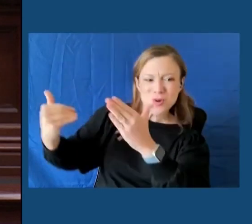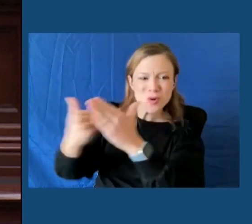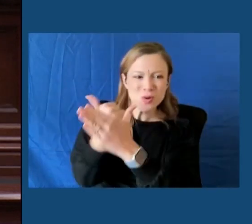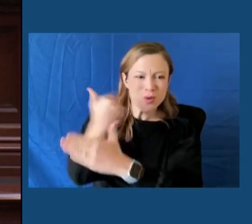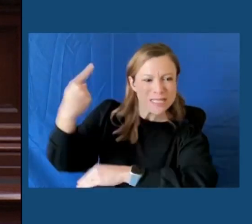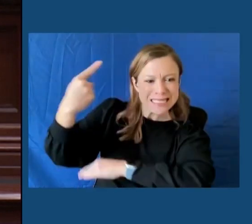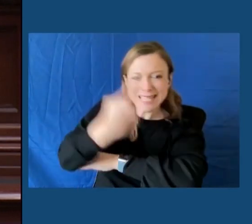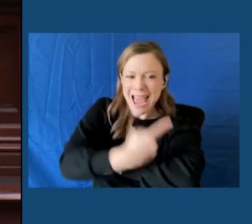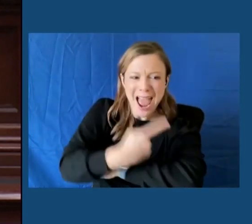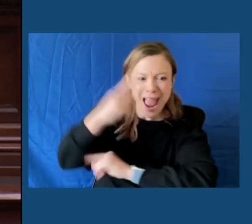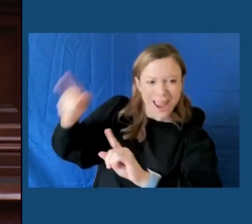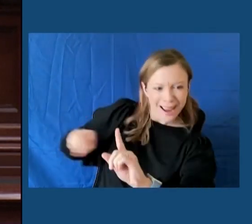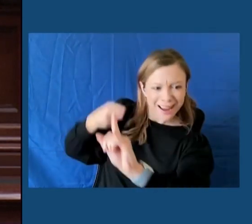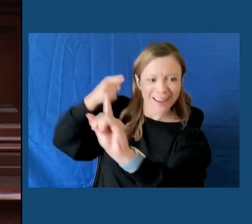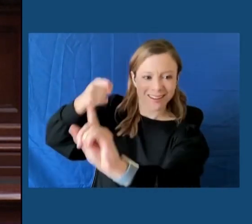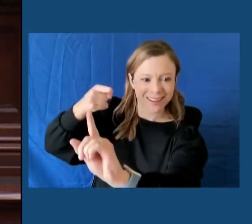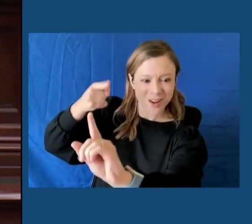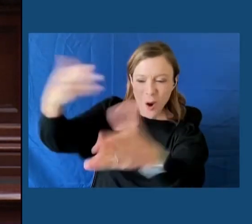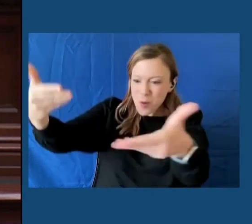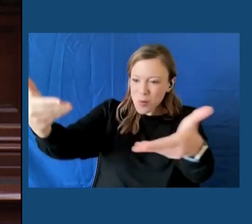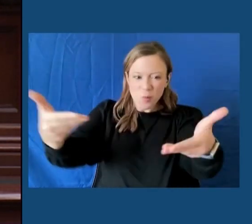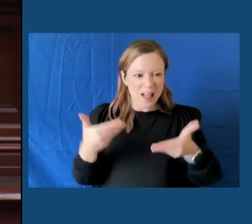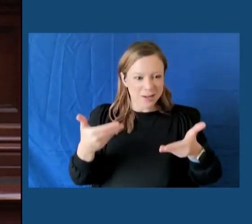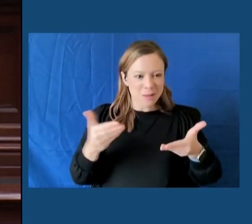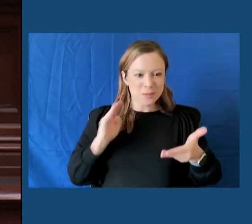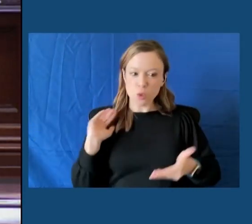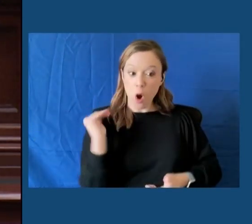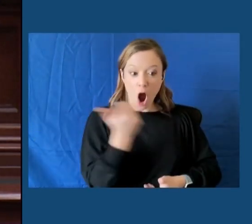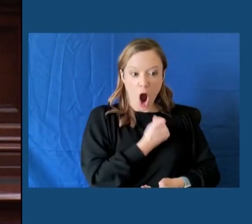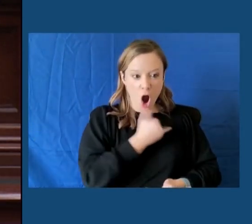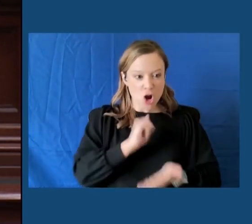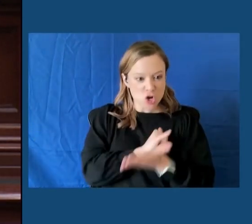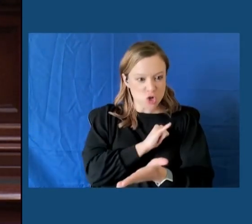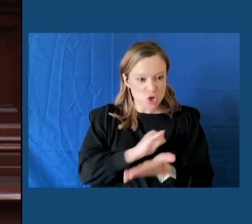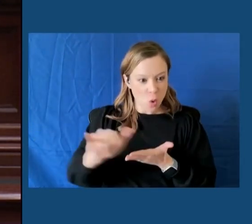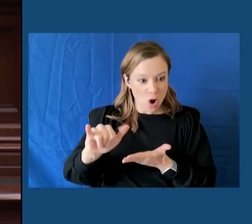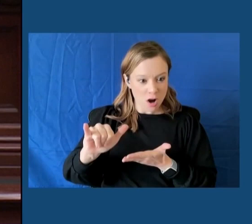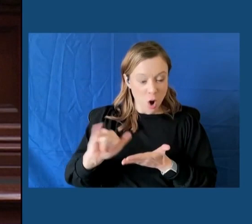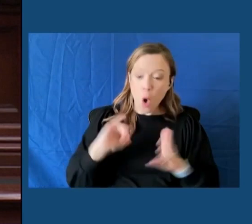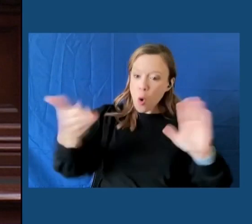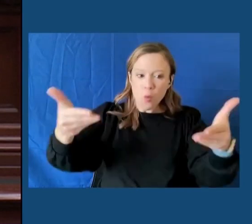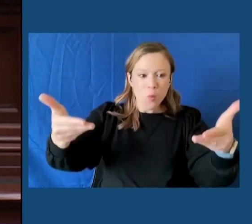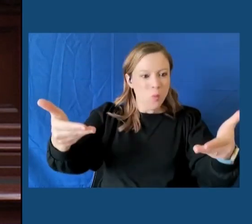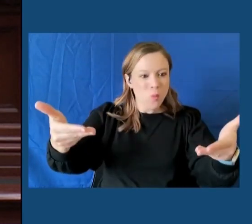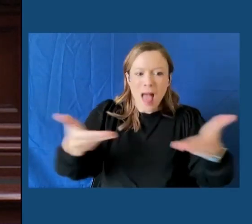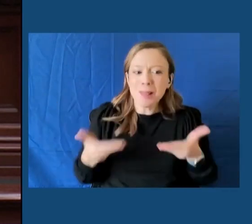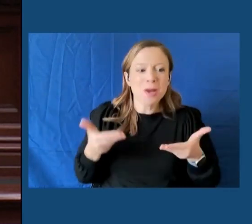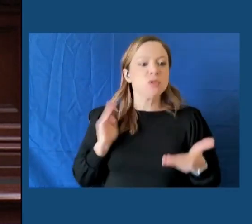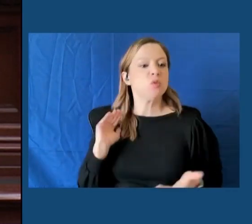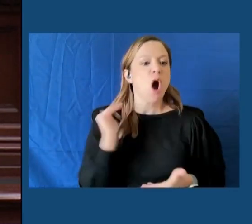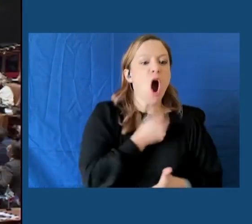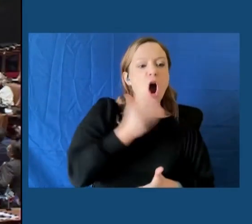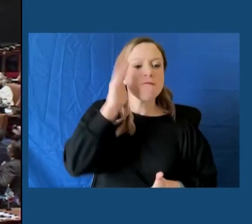Welcome to our New York. Welcome to our future. Thank you.